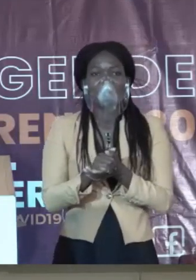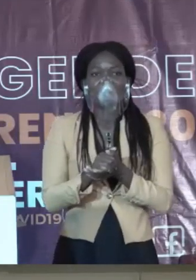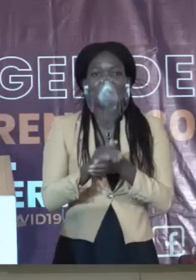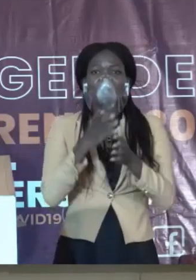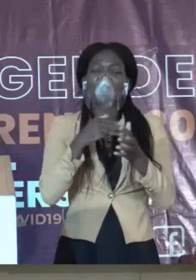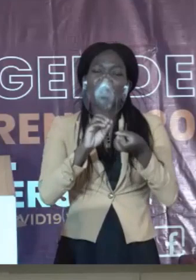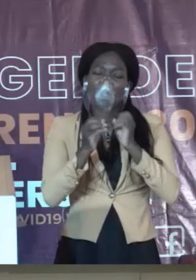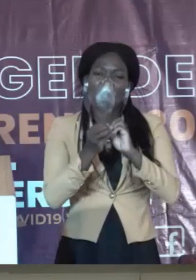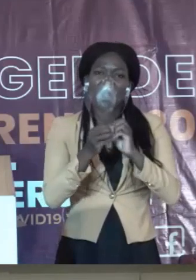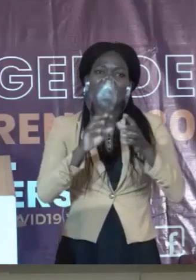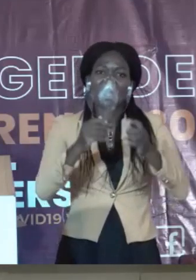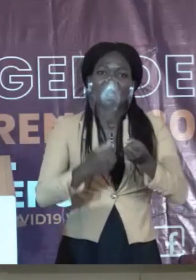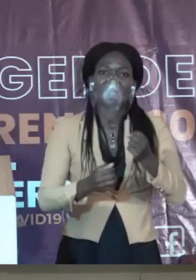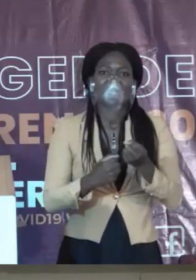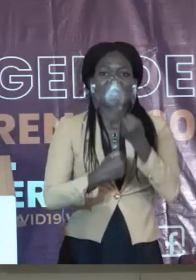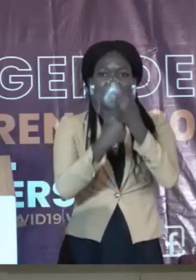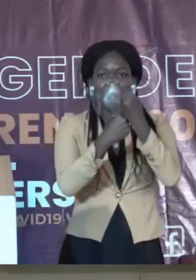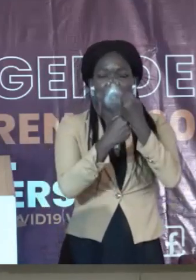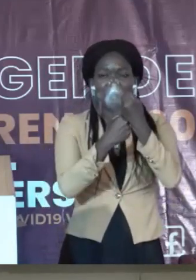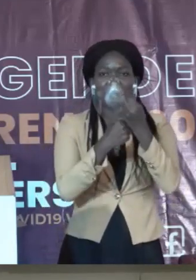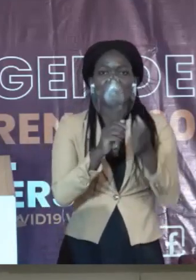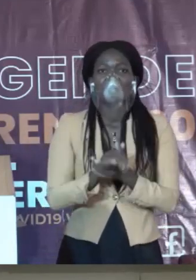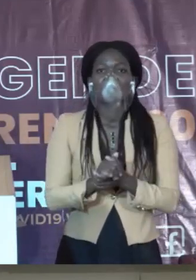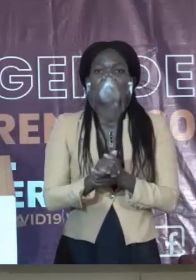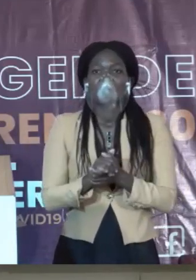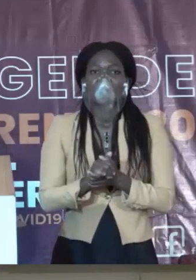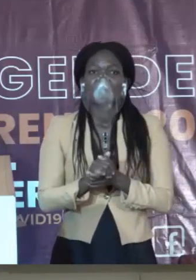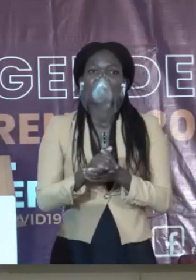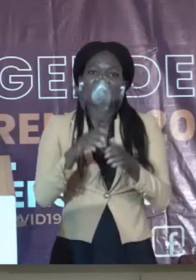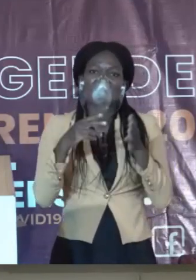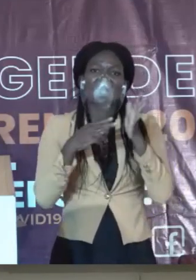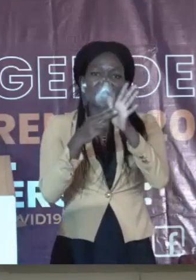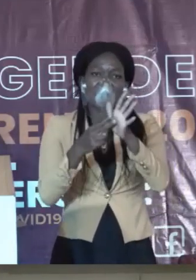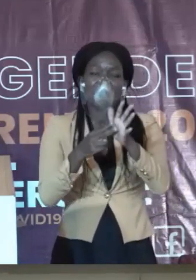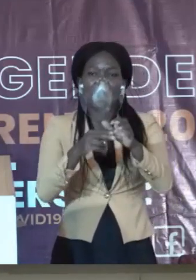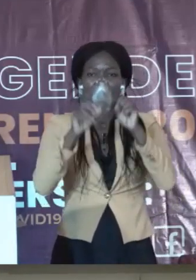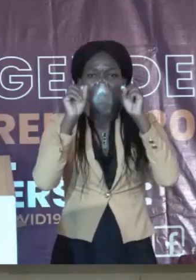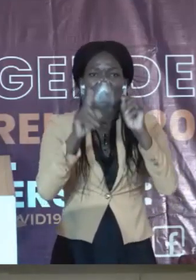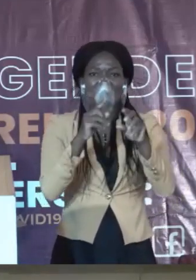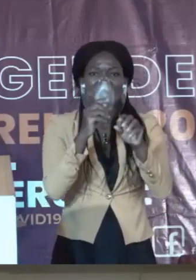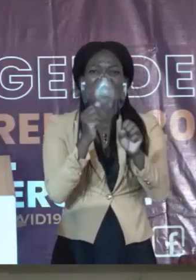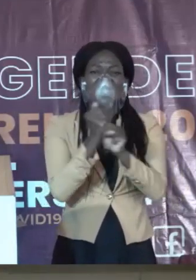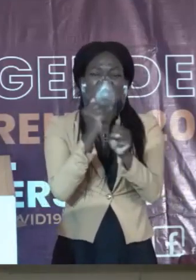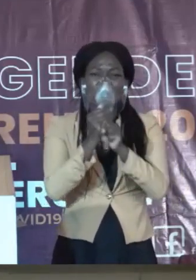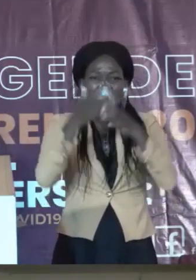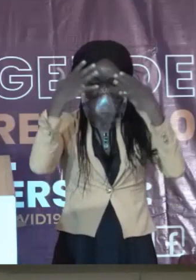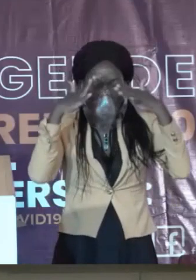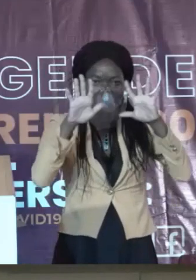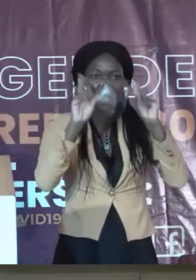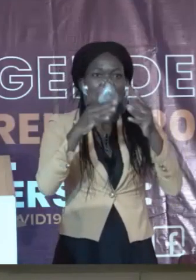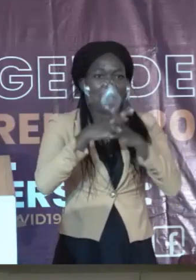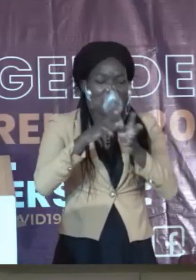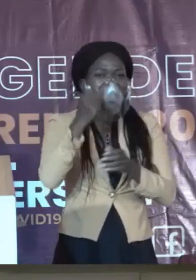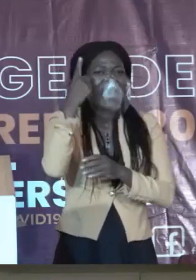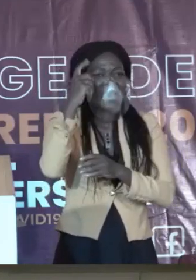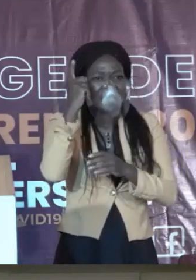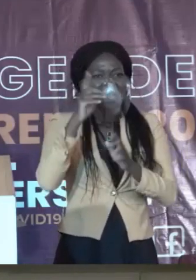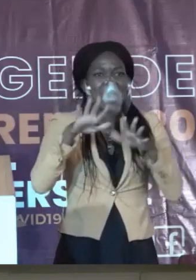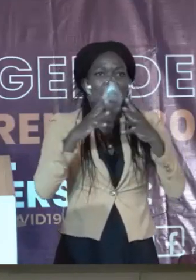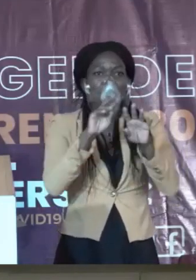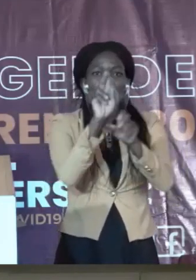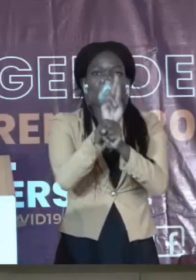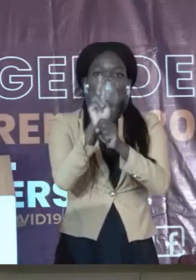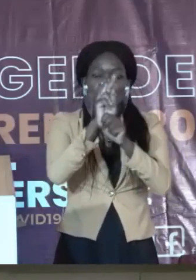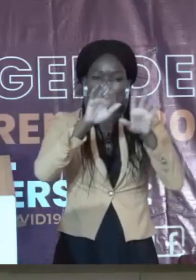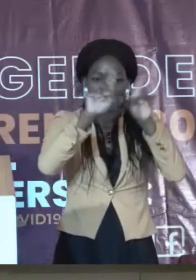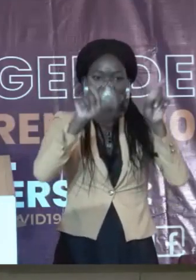creating support to tap into digital spaces and so forth. So we have to decide right now the kind